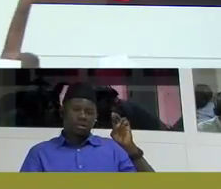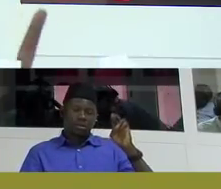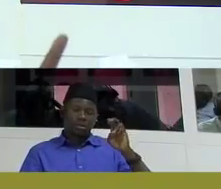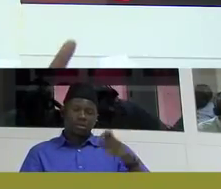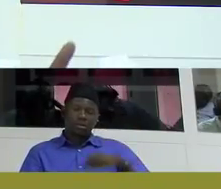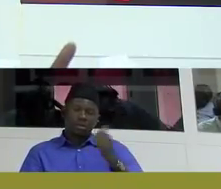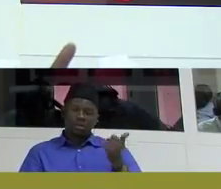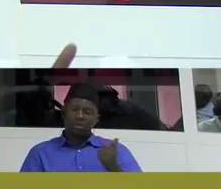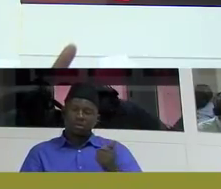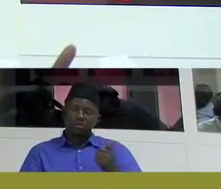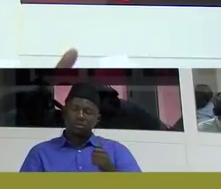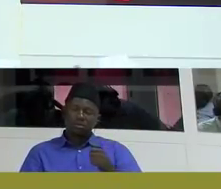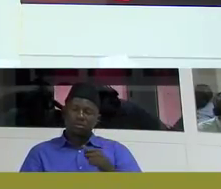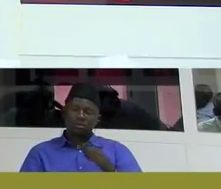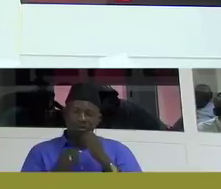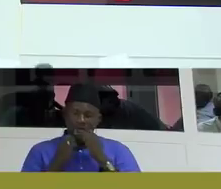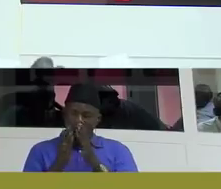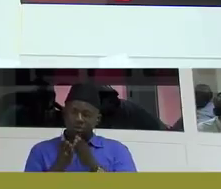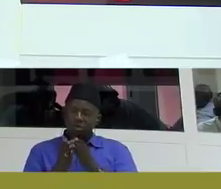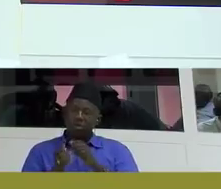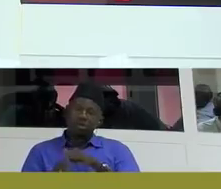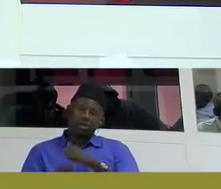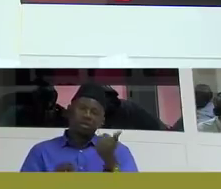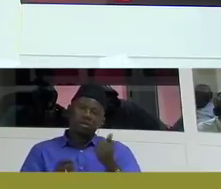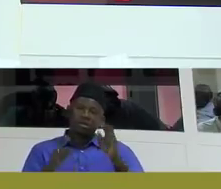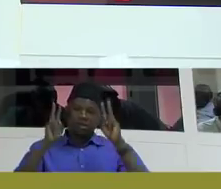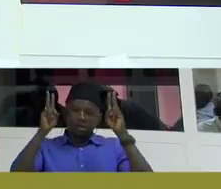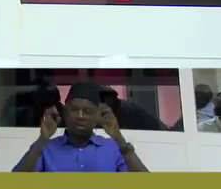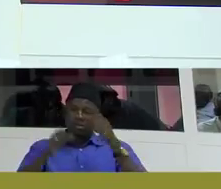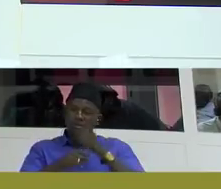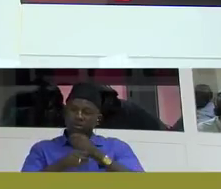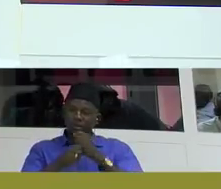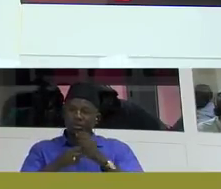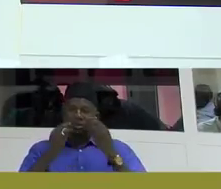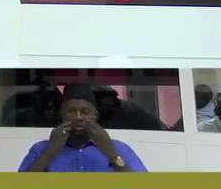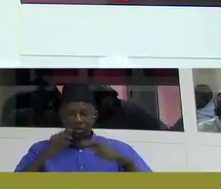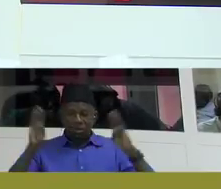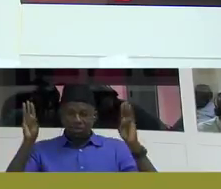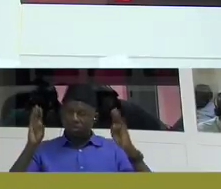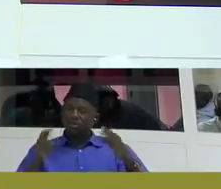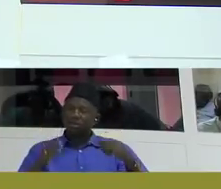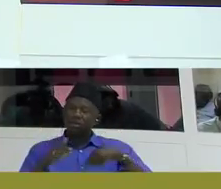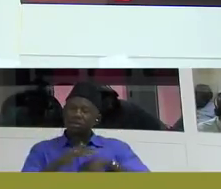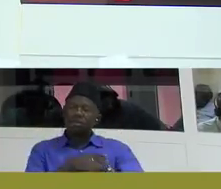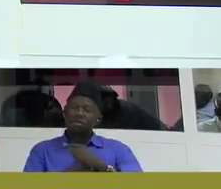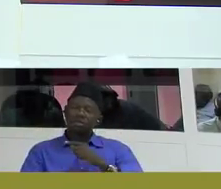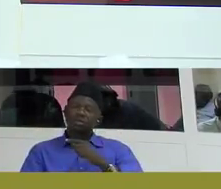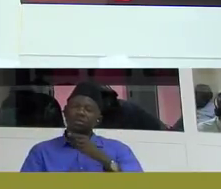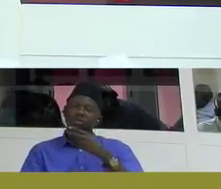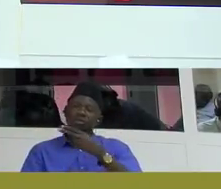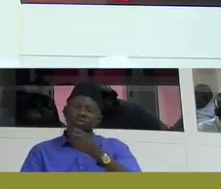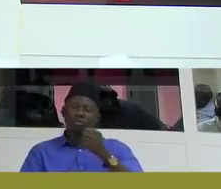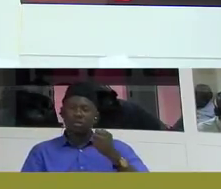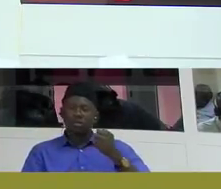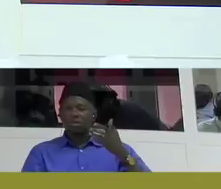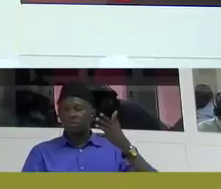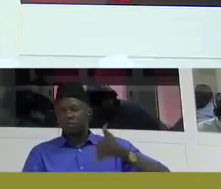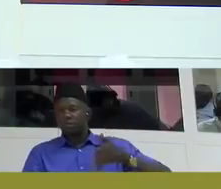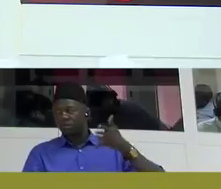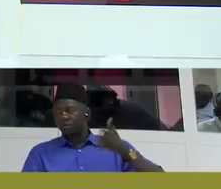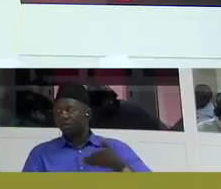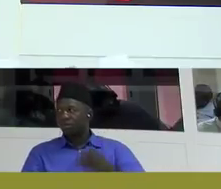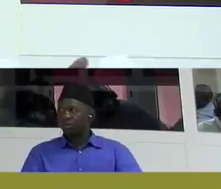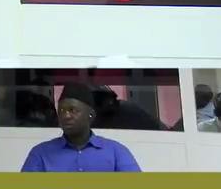Yaya making the declaration in 2015. And what is the connection? Soon